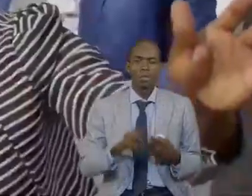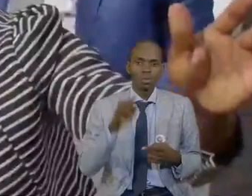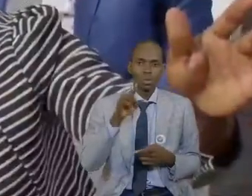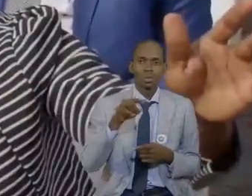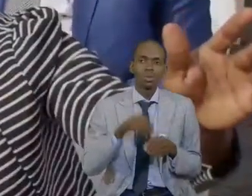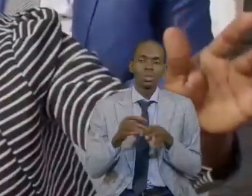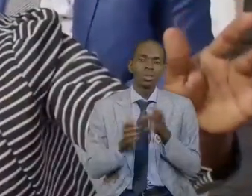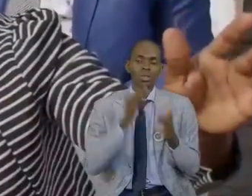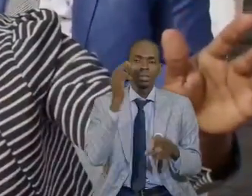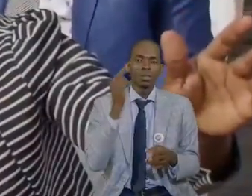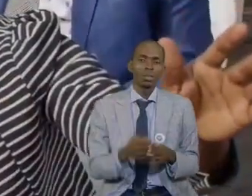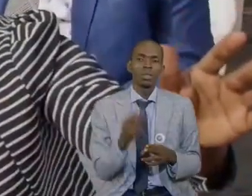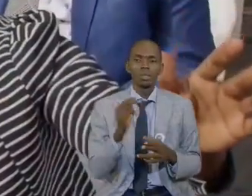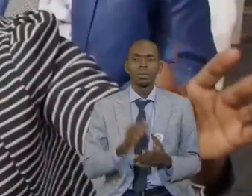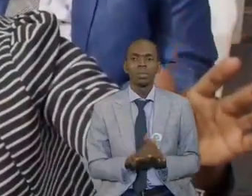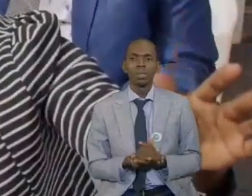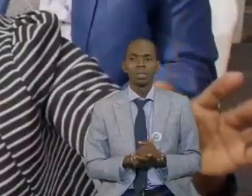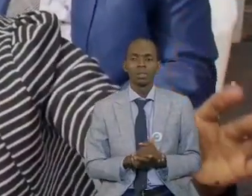name.